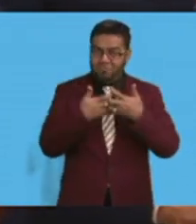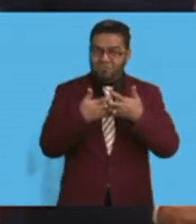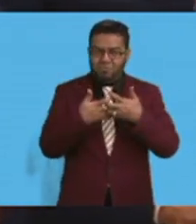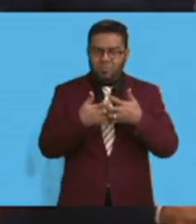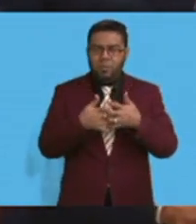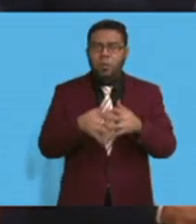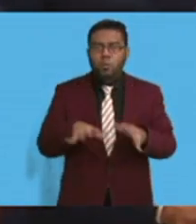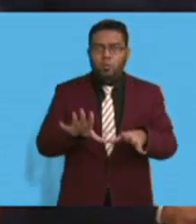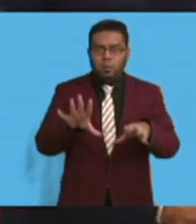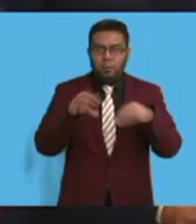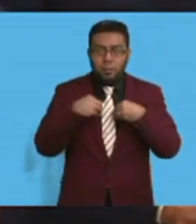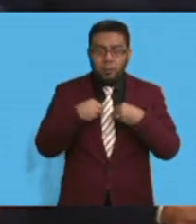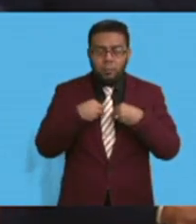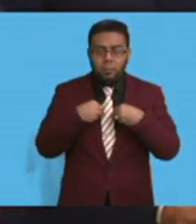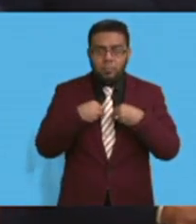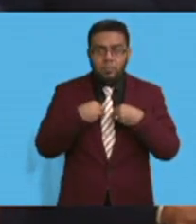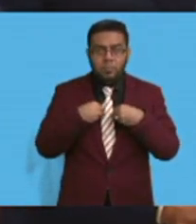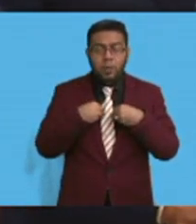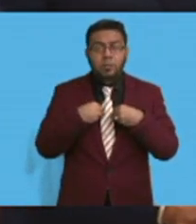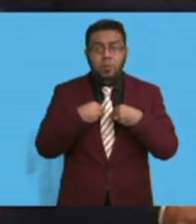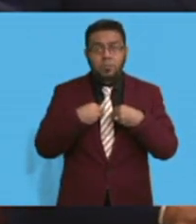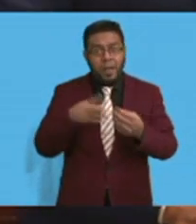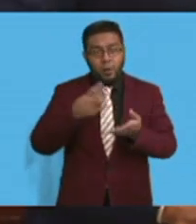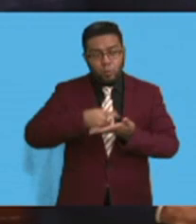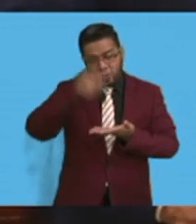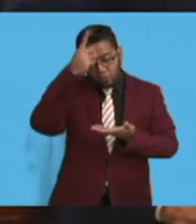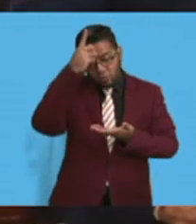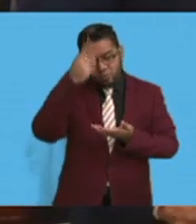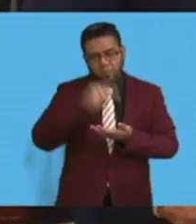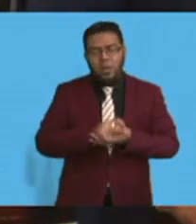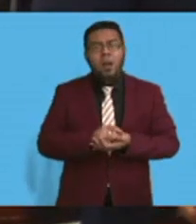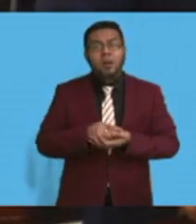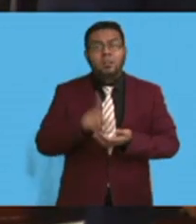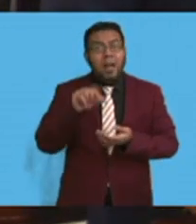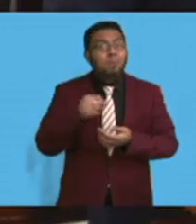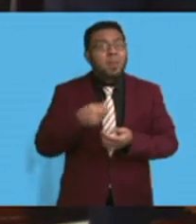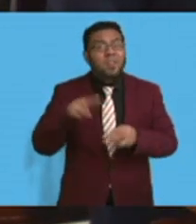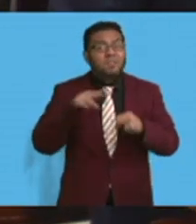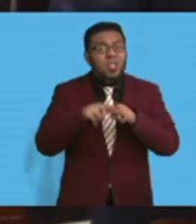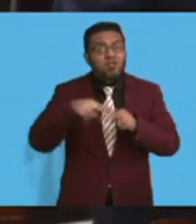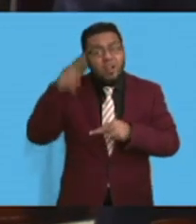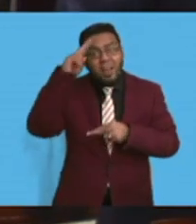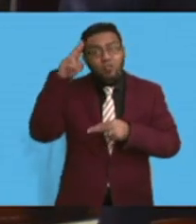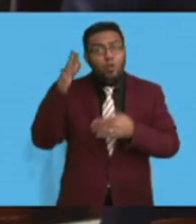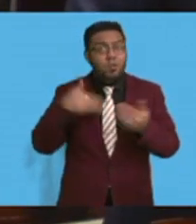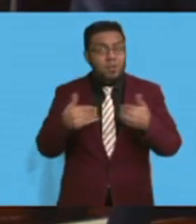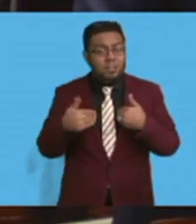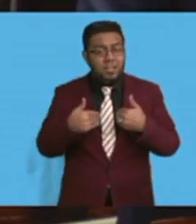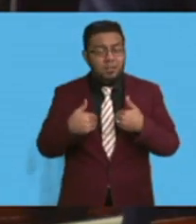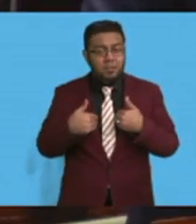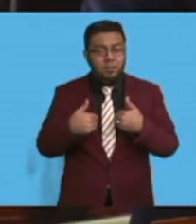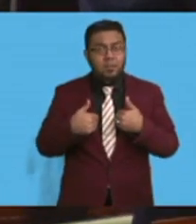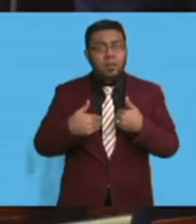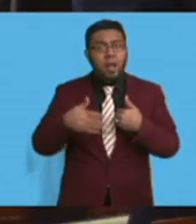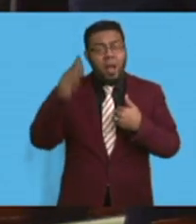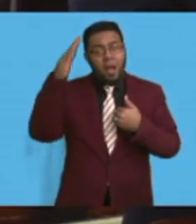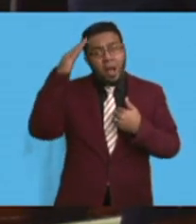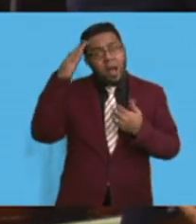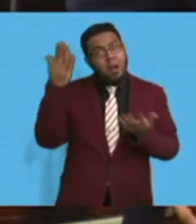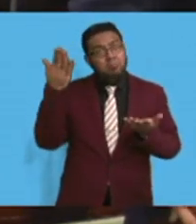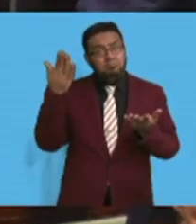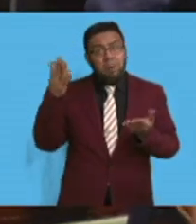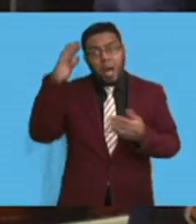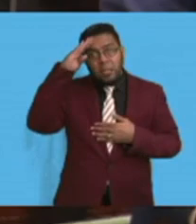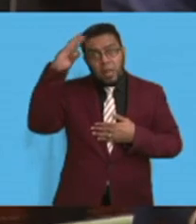adult education to be taught after hours run by the Fiji National University. We'll be giving adults the chance to take new courses on how to start their